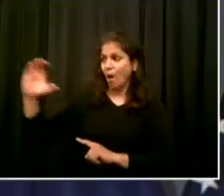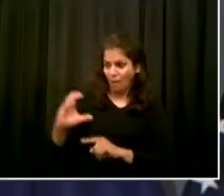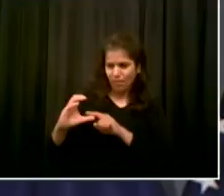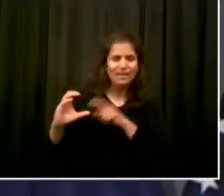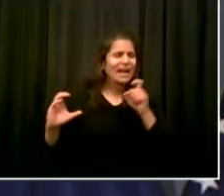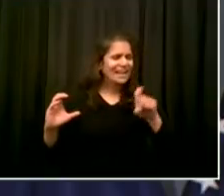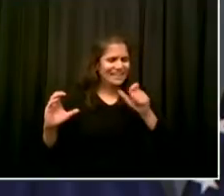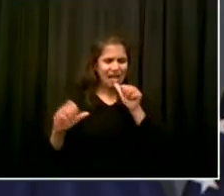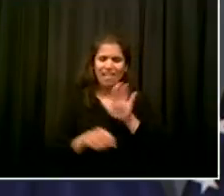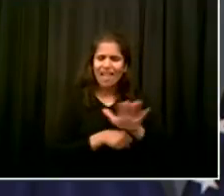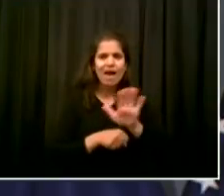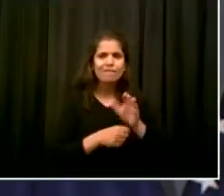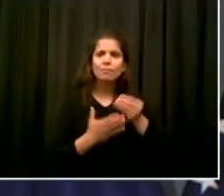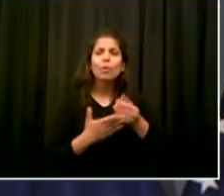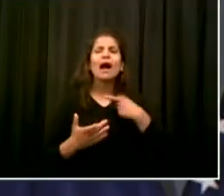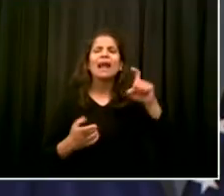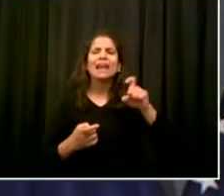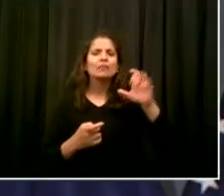York.